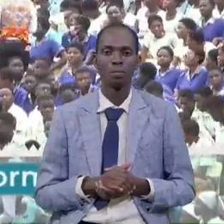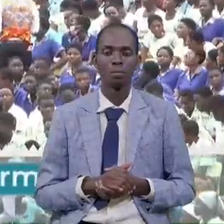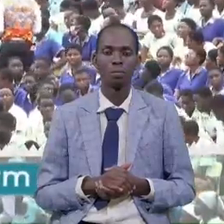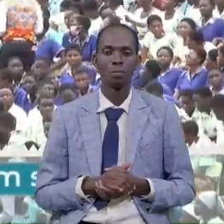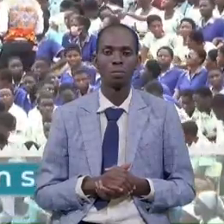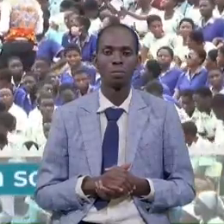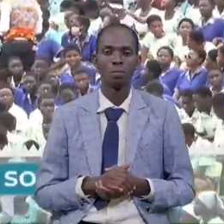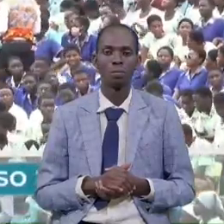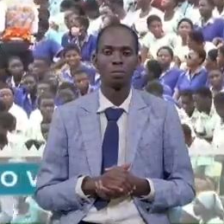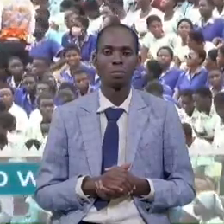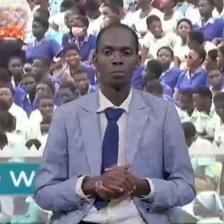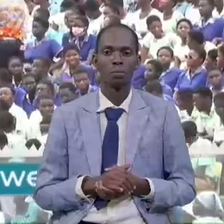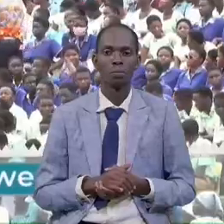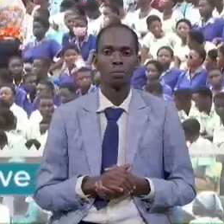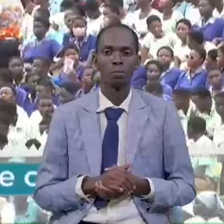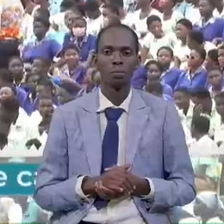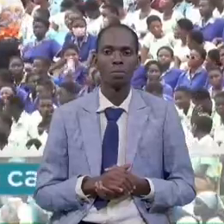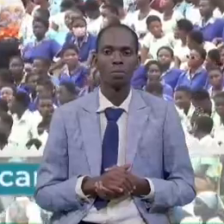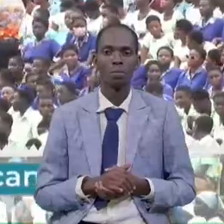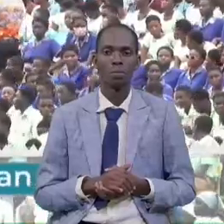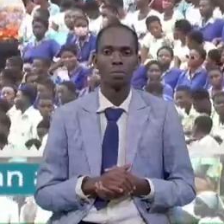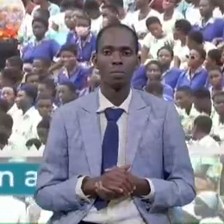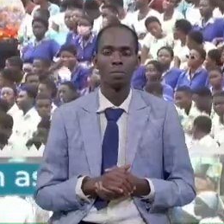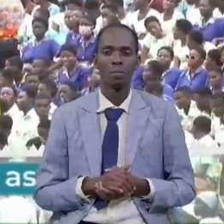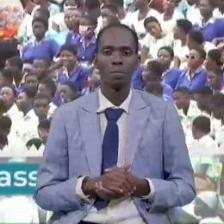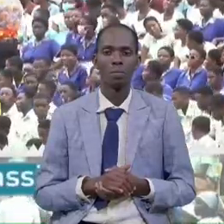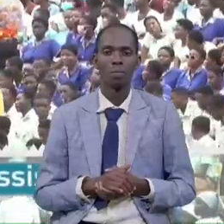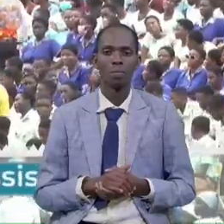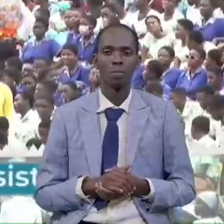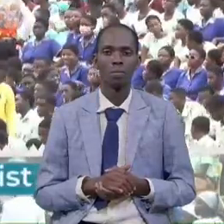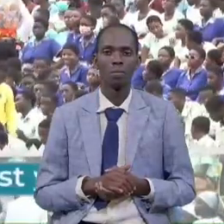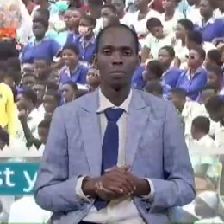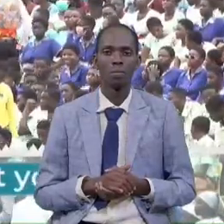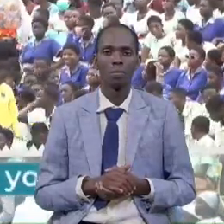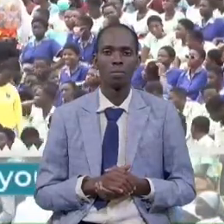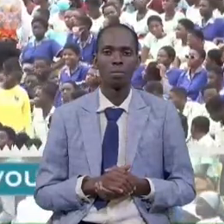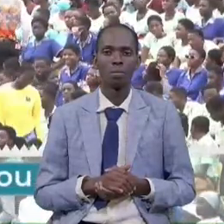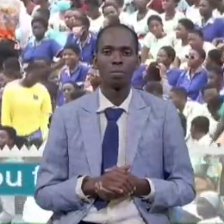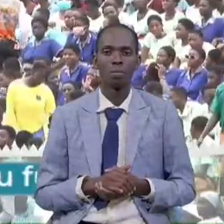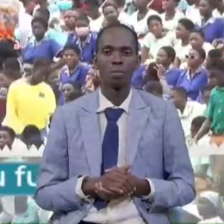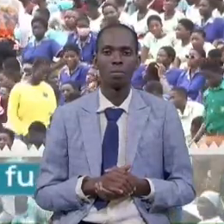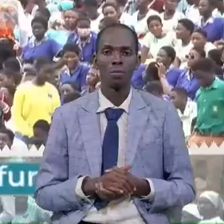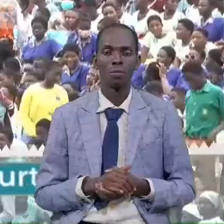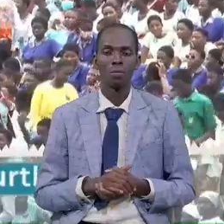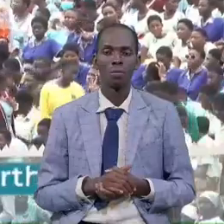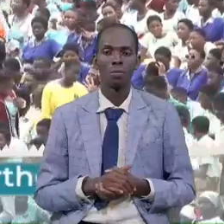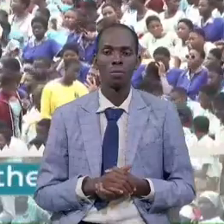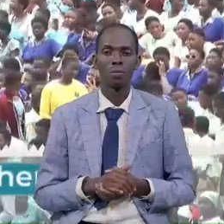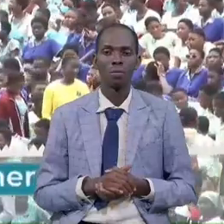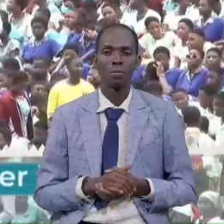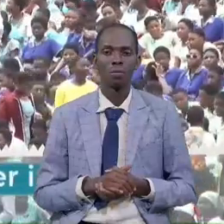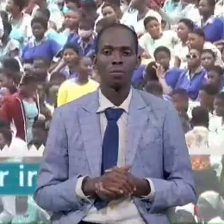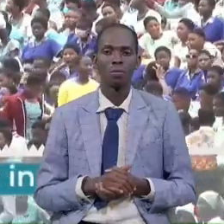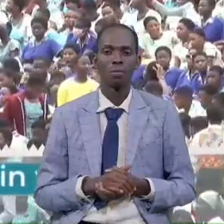and if there are people at the back of the stage also, don't leave anybody out. Your souls are precious